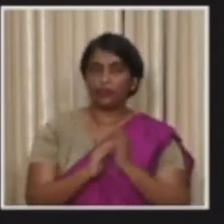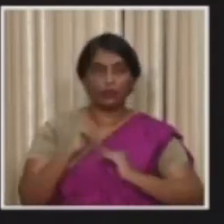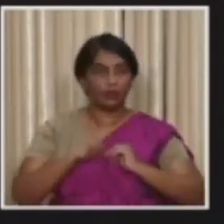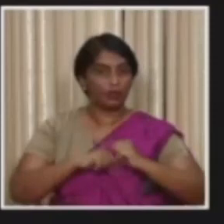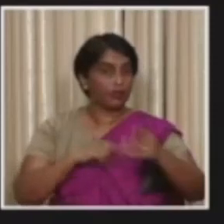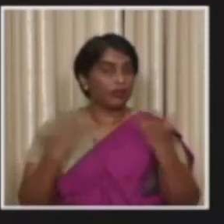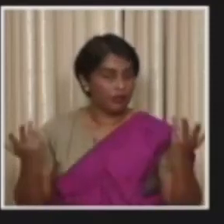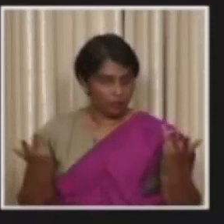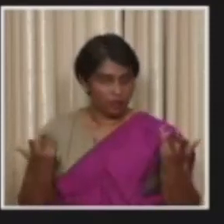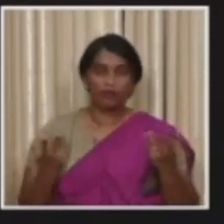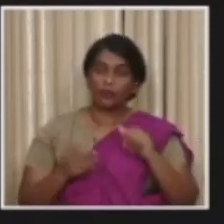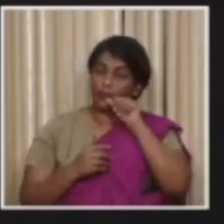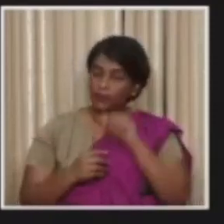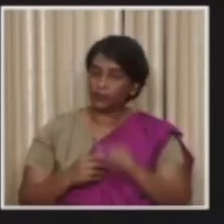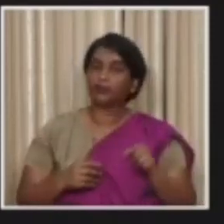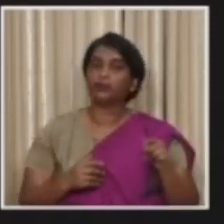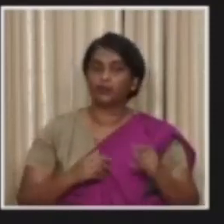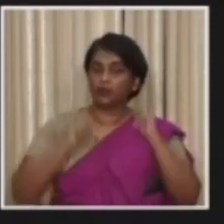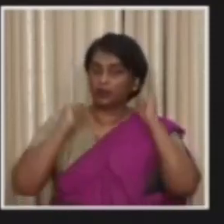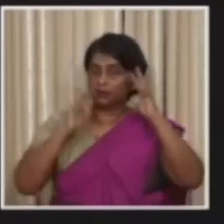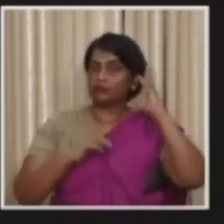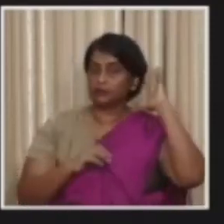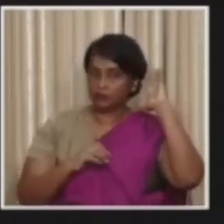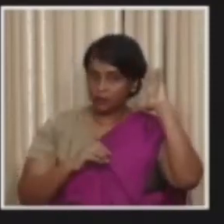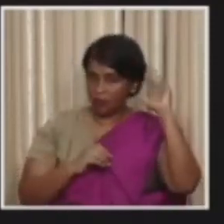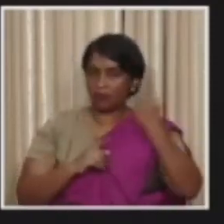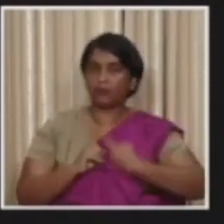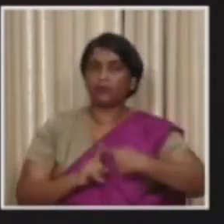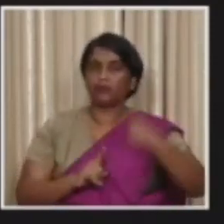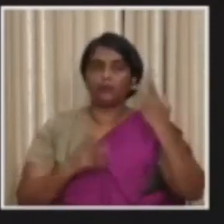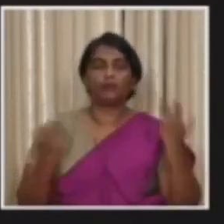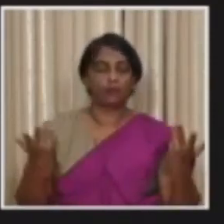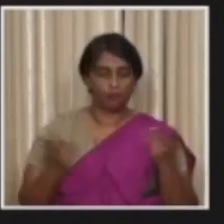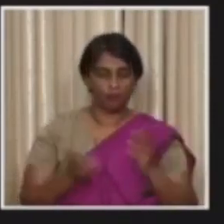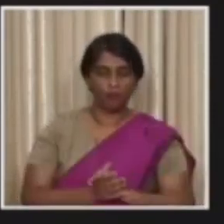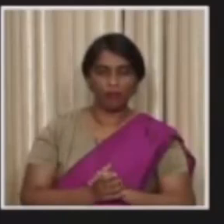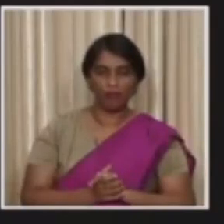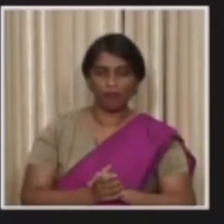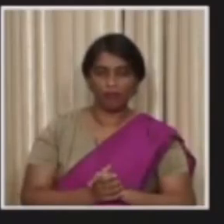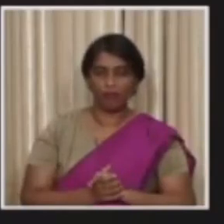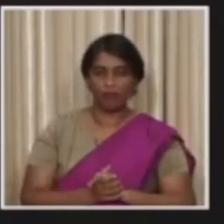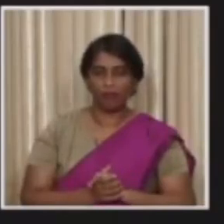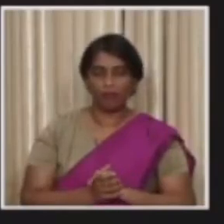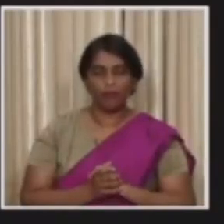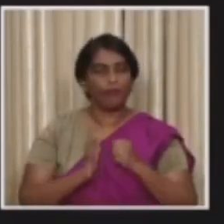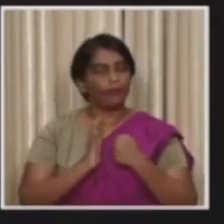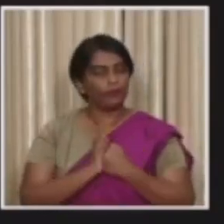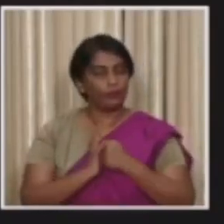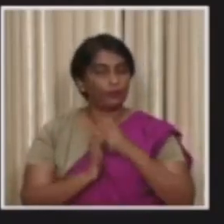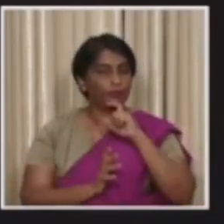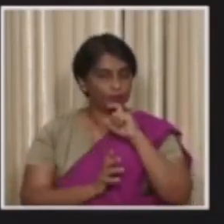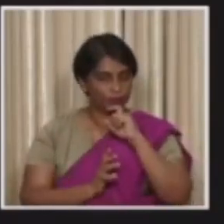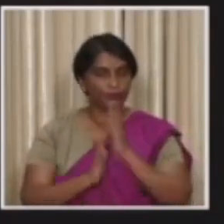realistic progress on the near future. Therefore, Honorable, I must congratulate Honorable Minister of Justice for bringing this